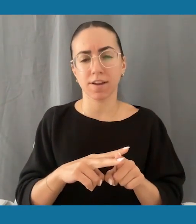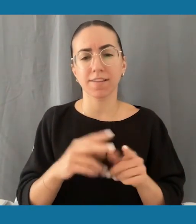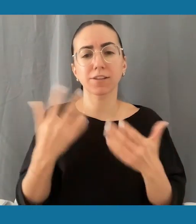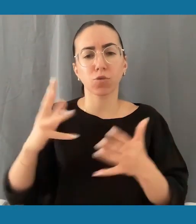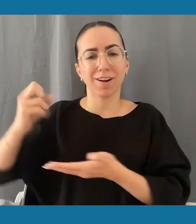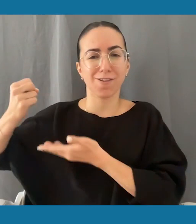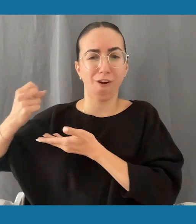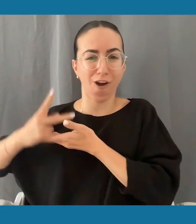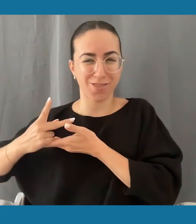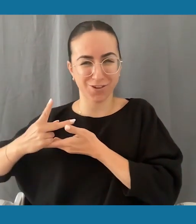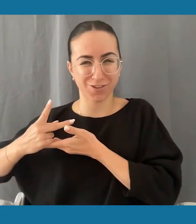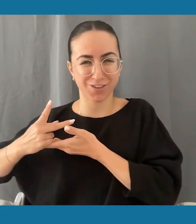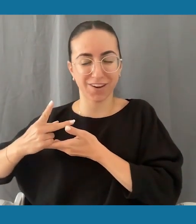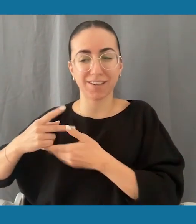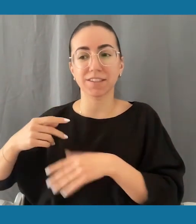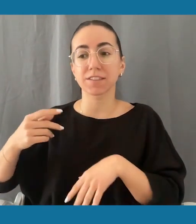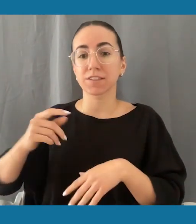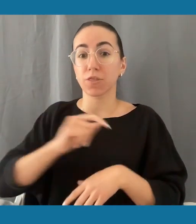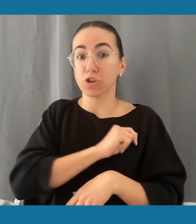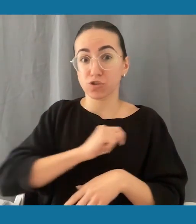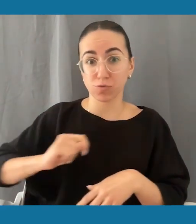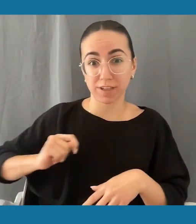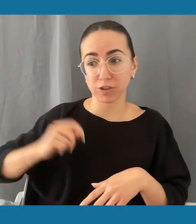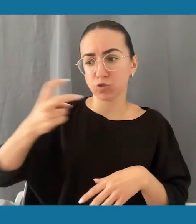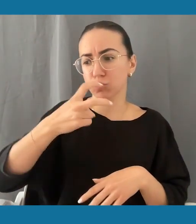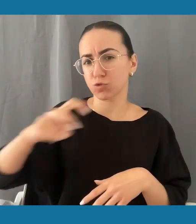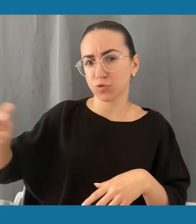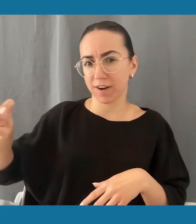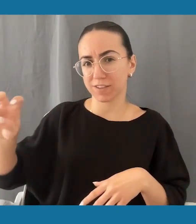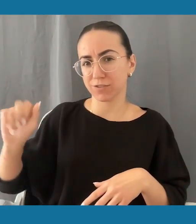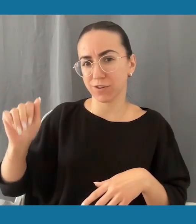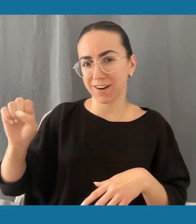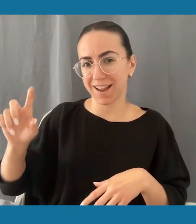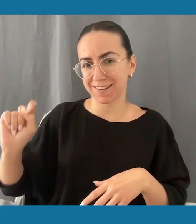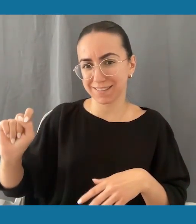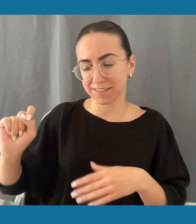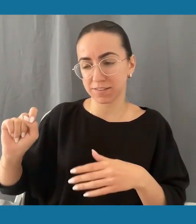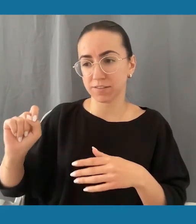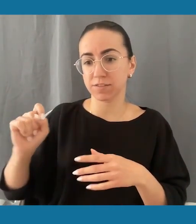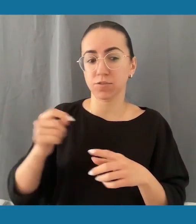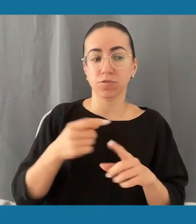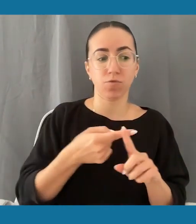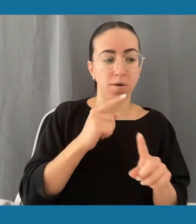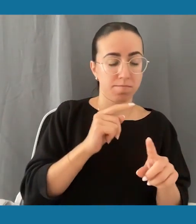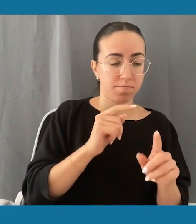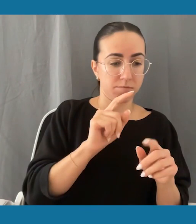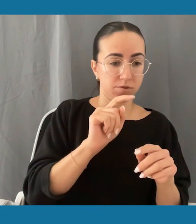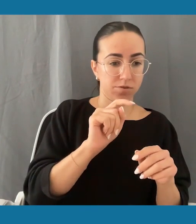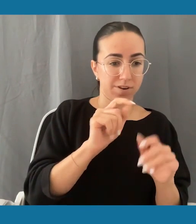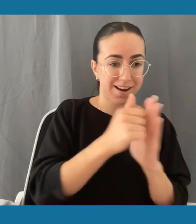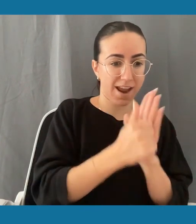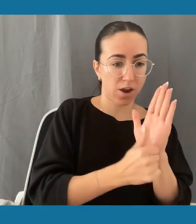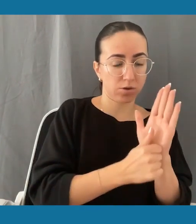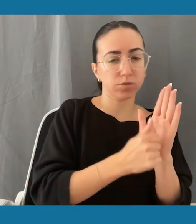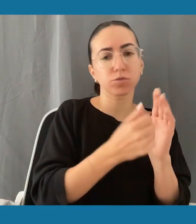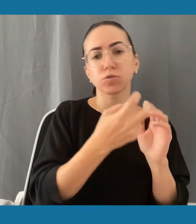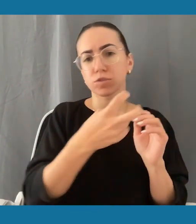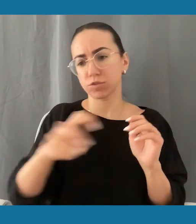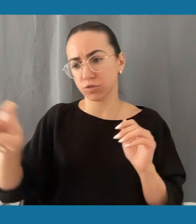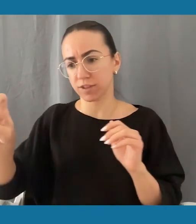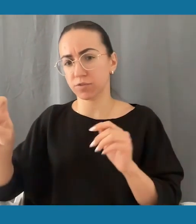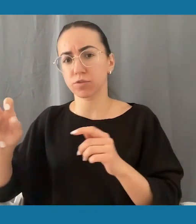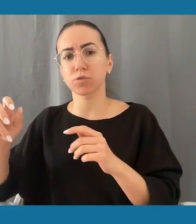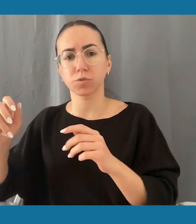transfer assets from the trust to the beneficiary's ABLE account. And that